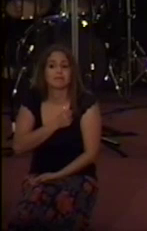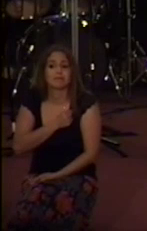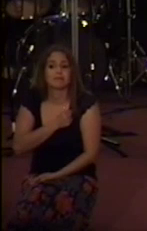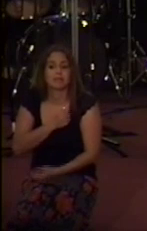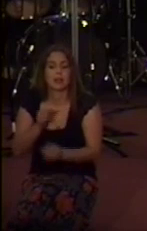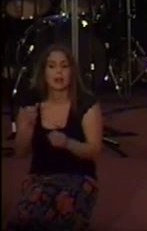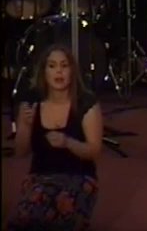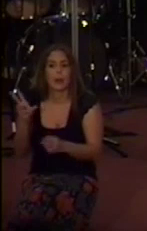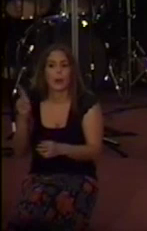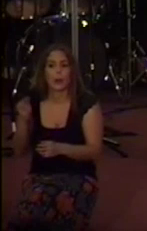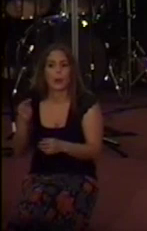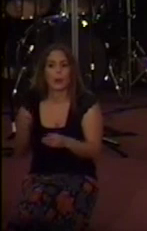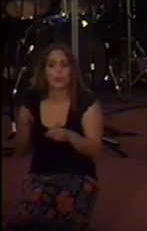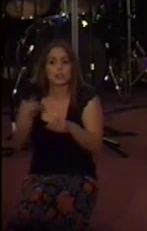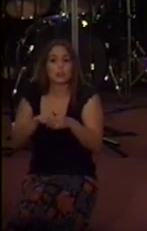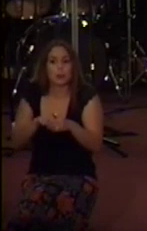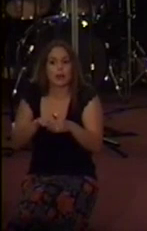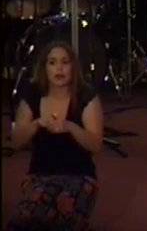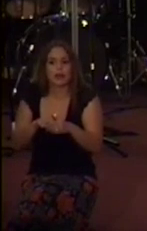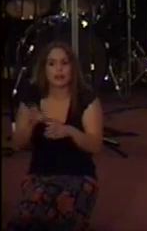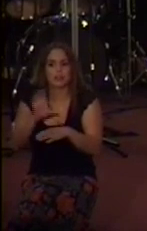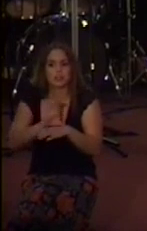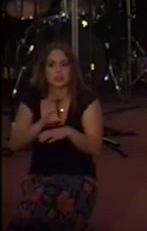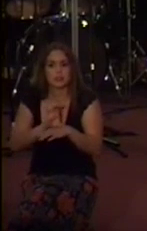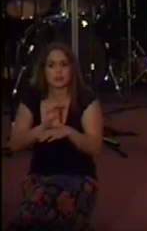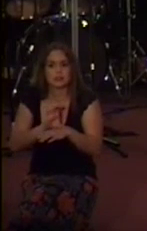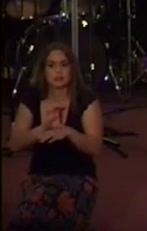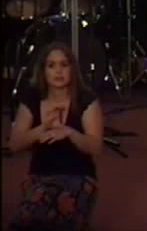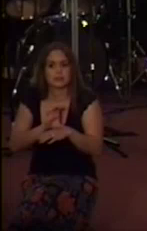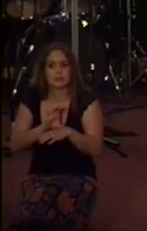There's no joining the church.